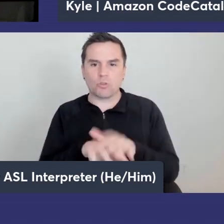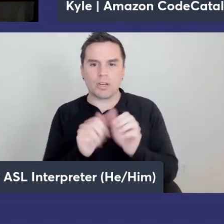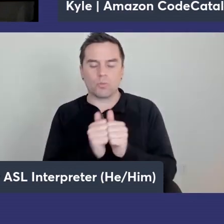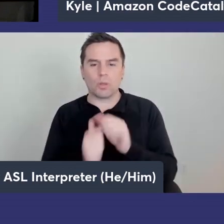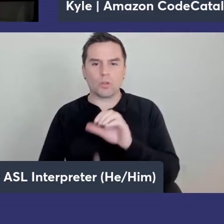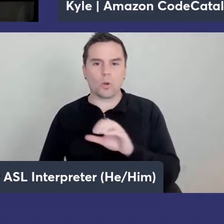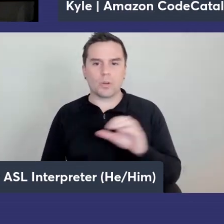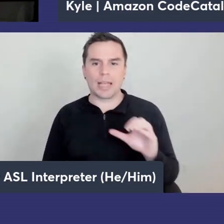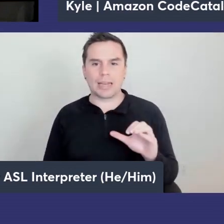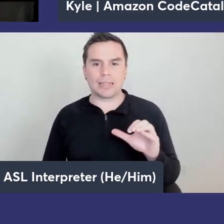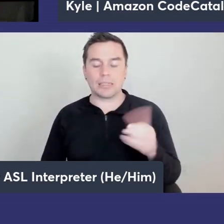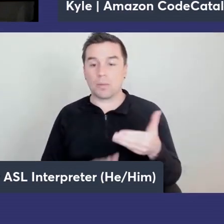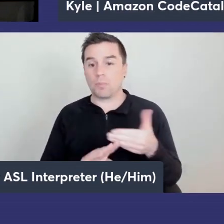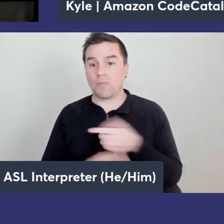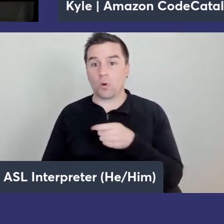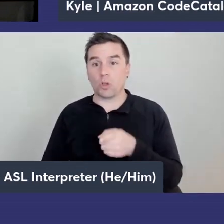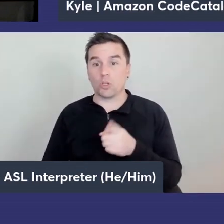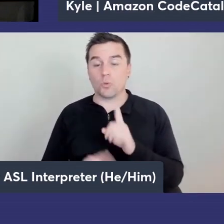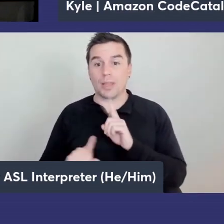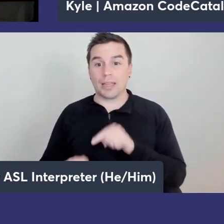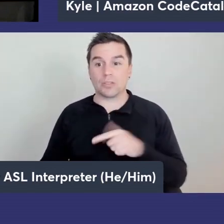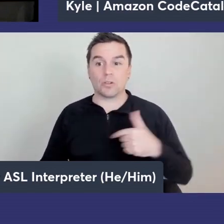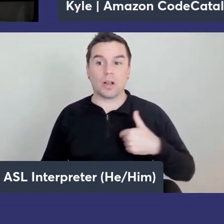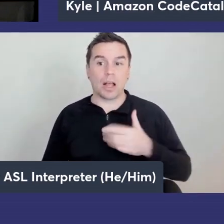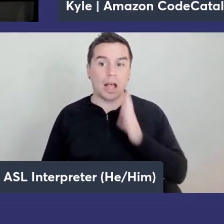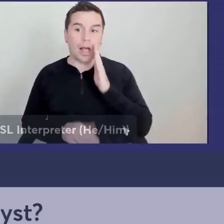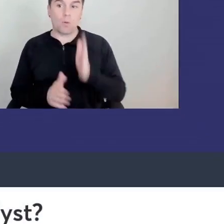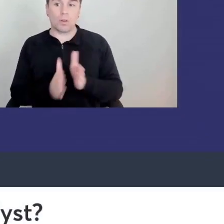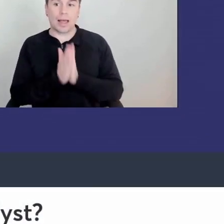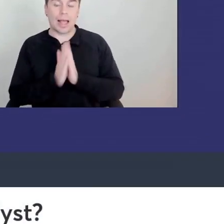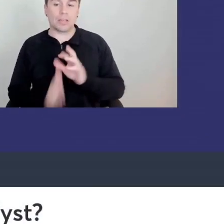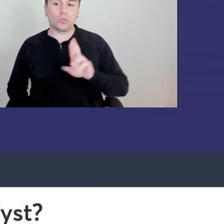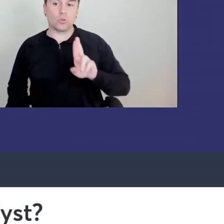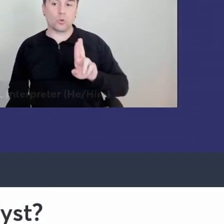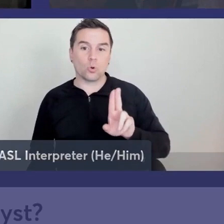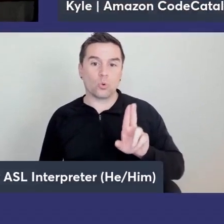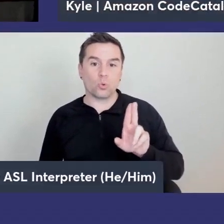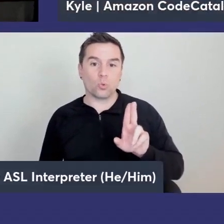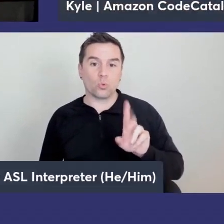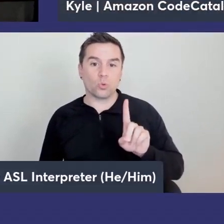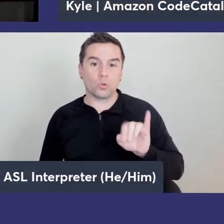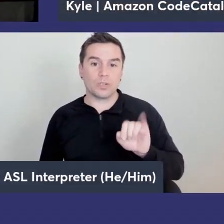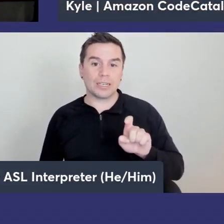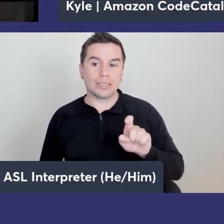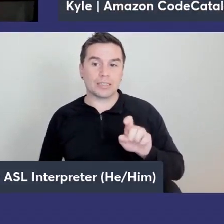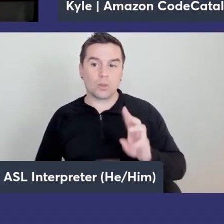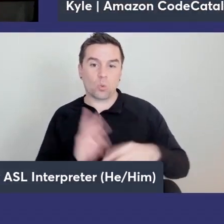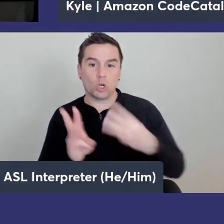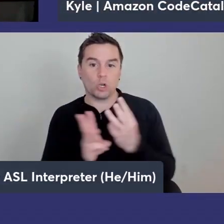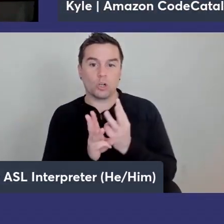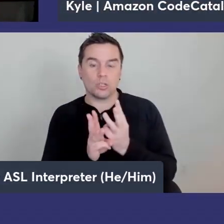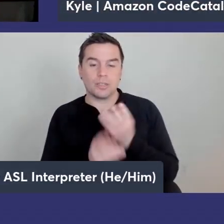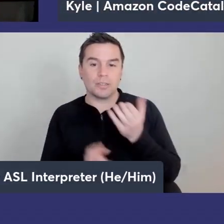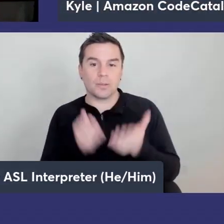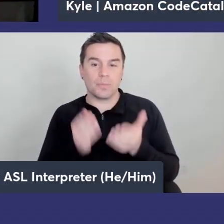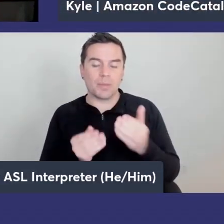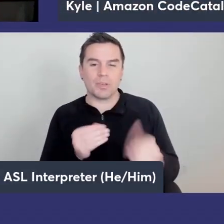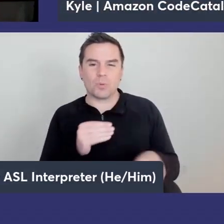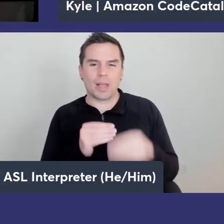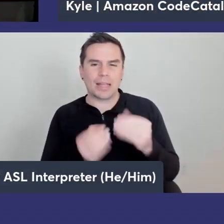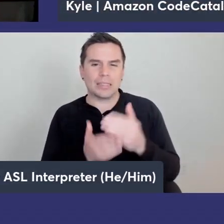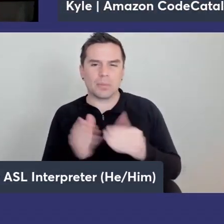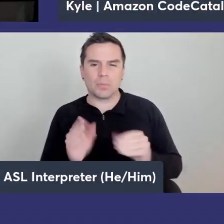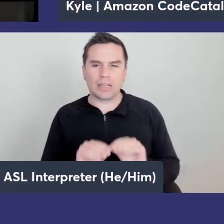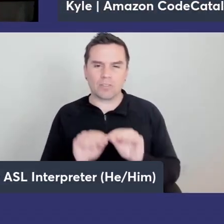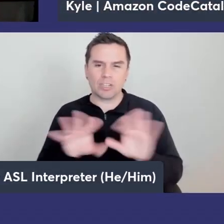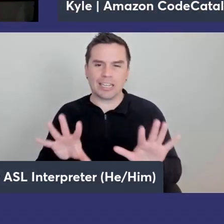Before you two answer, I'll ask Rudix World, who asked the question, to maybe put in some clarification here. Do you